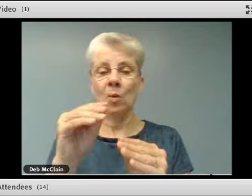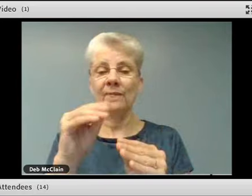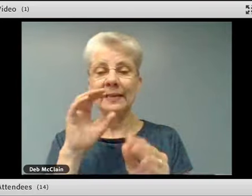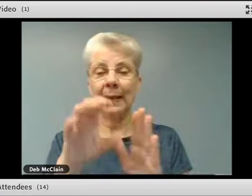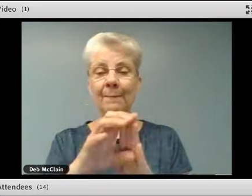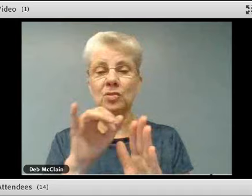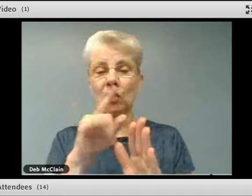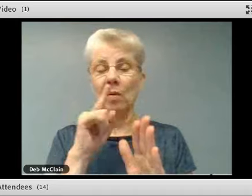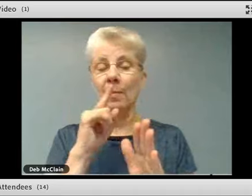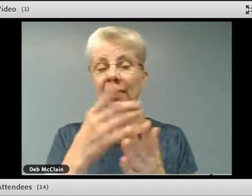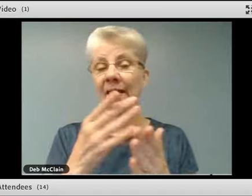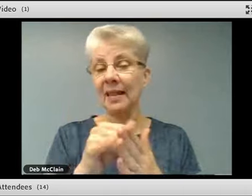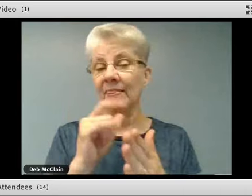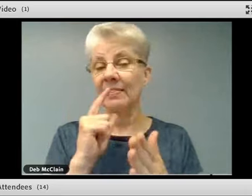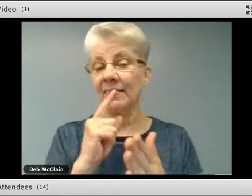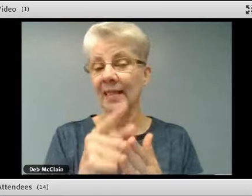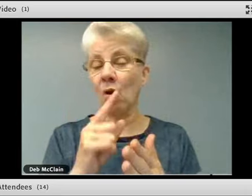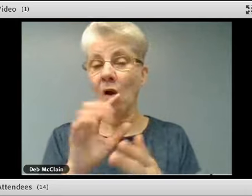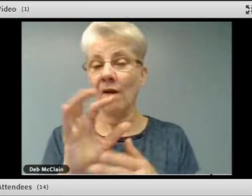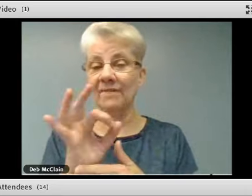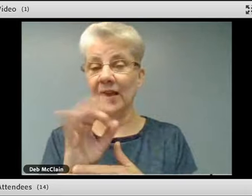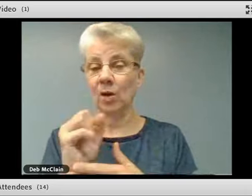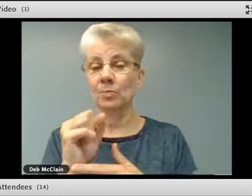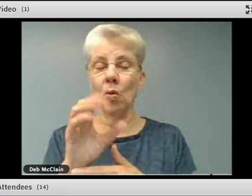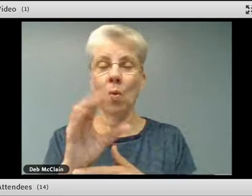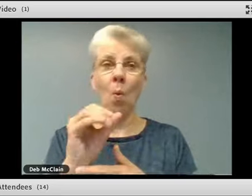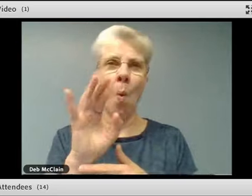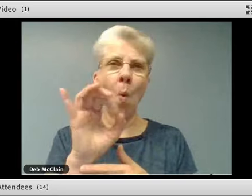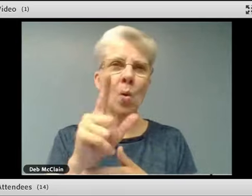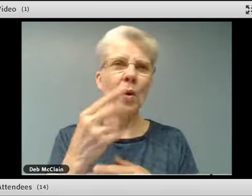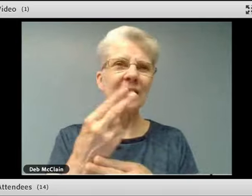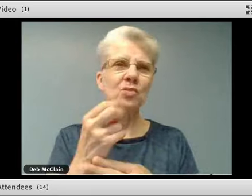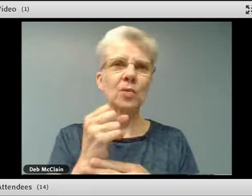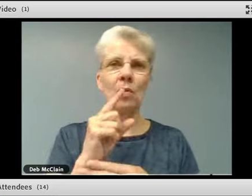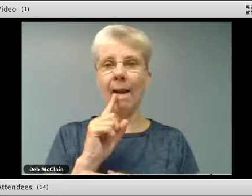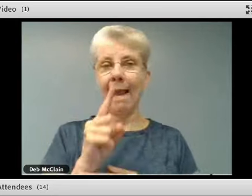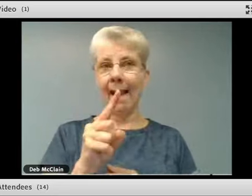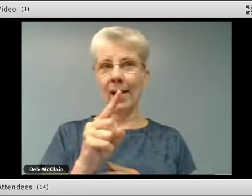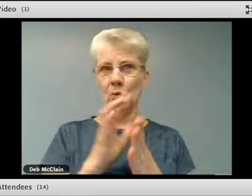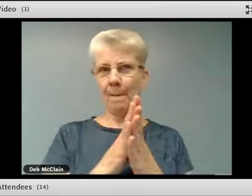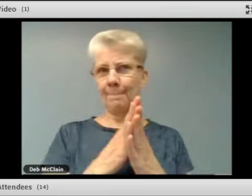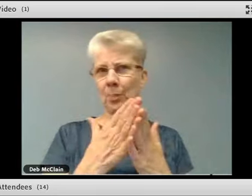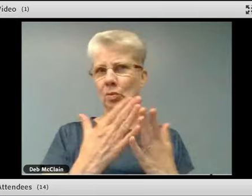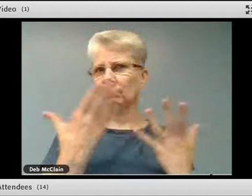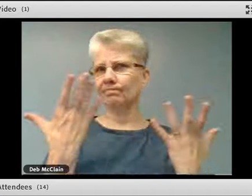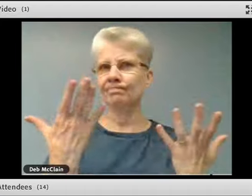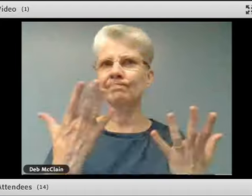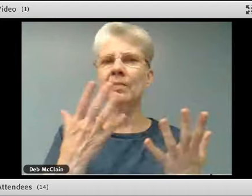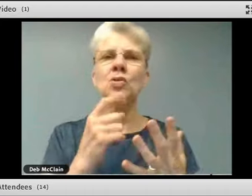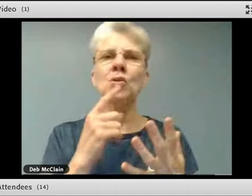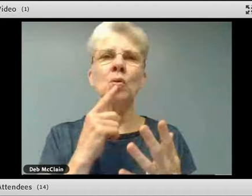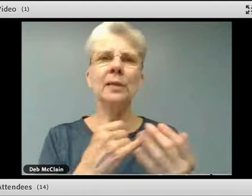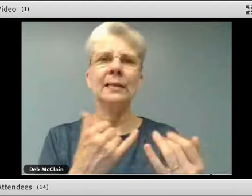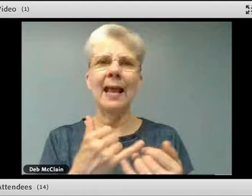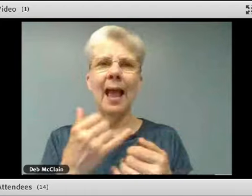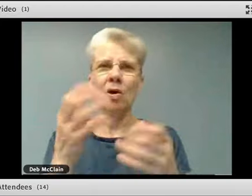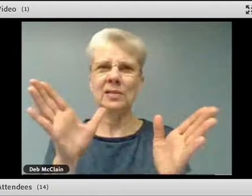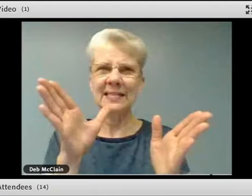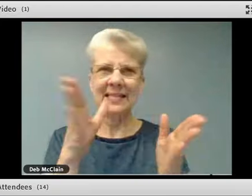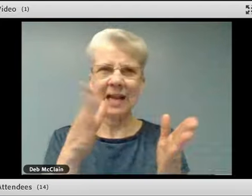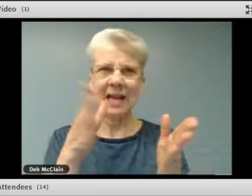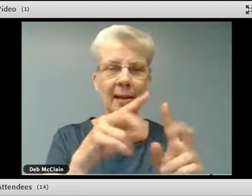be things that are on film. They might be oral histories or actual film footage. So you can narrow down by topic. The reason